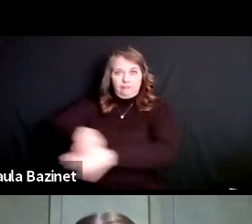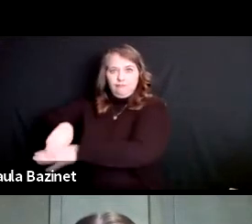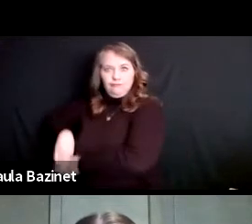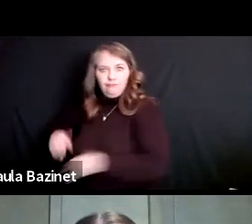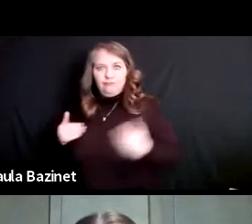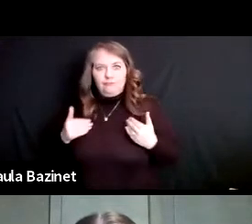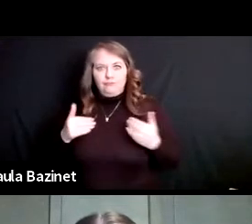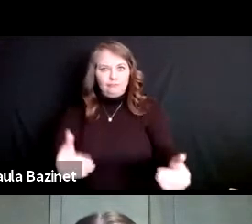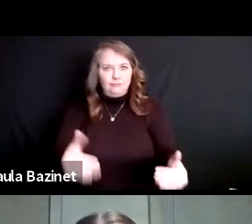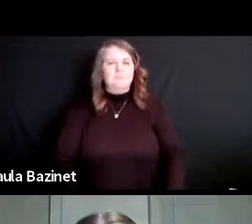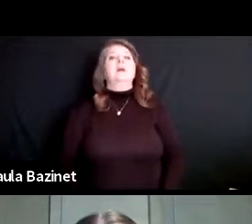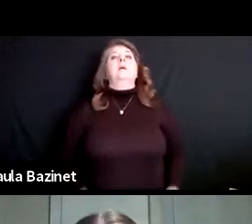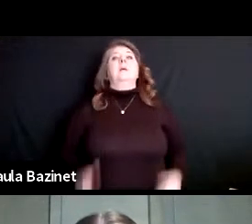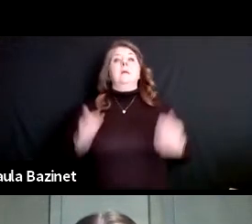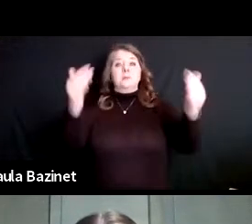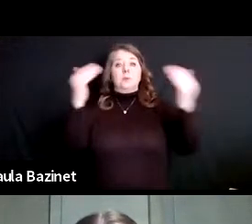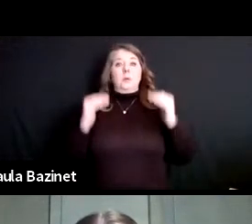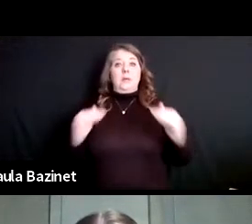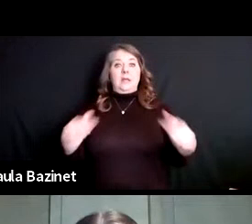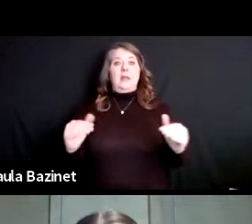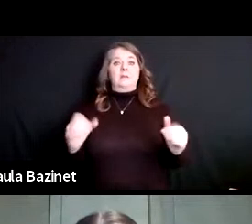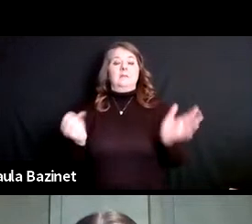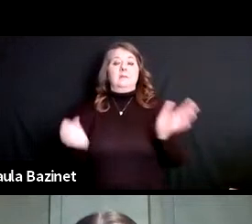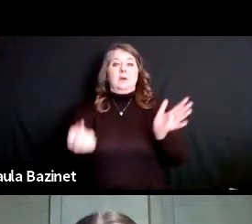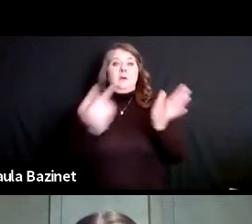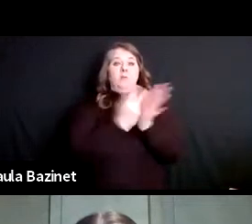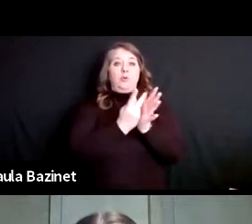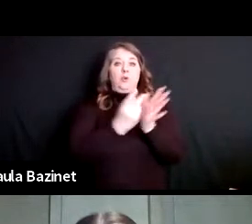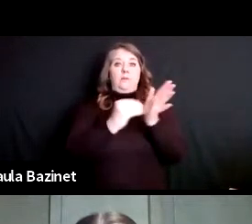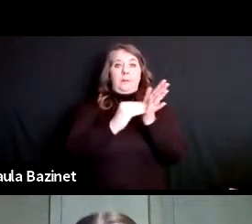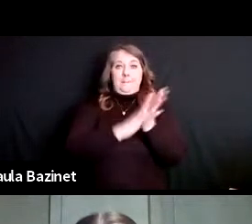is approval of the minutes for the